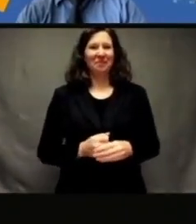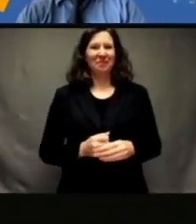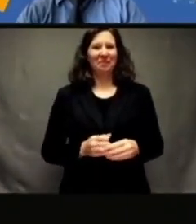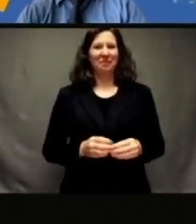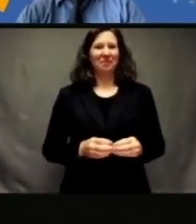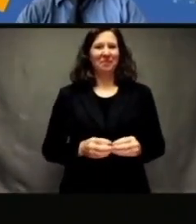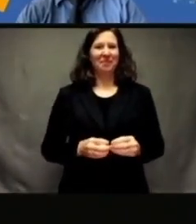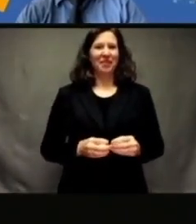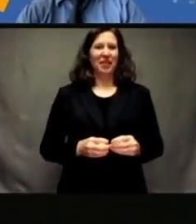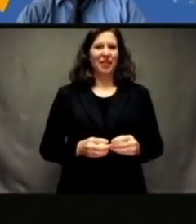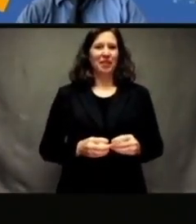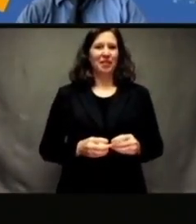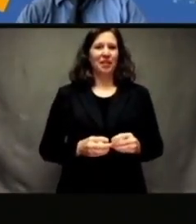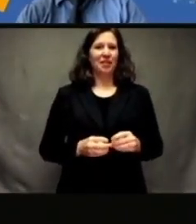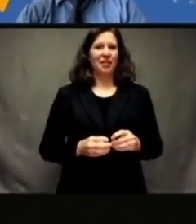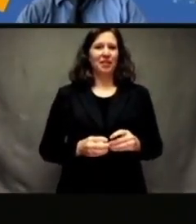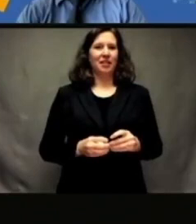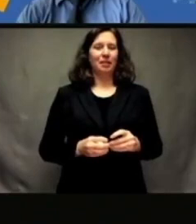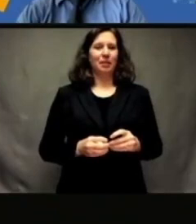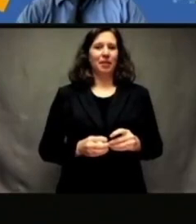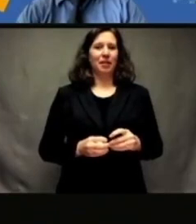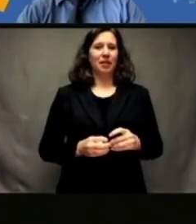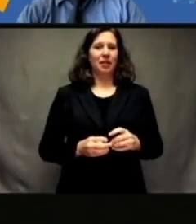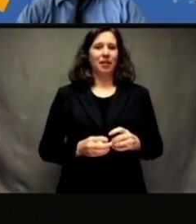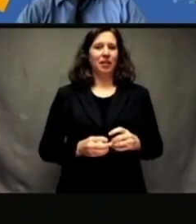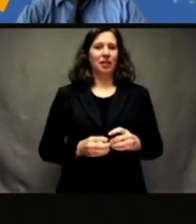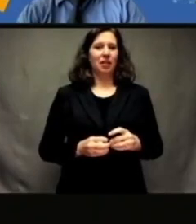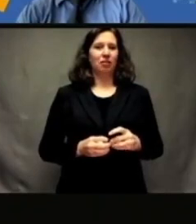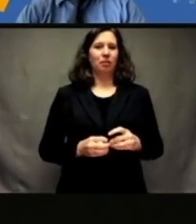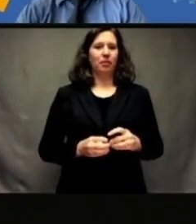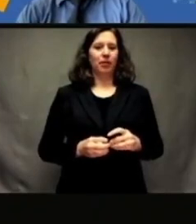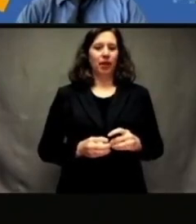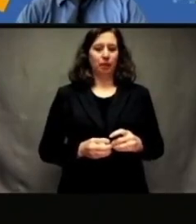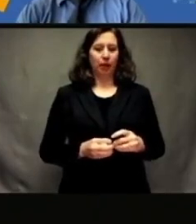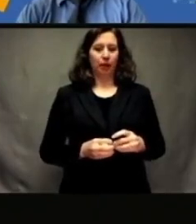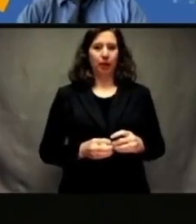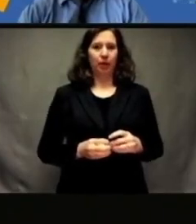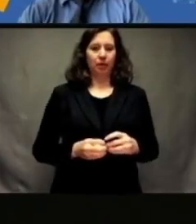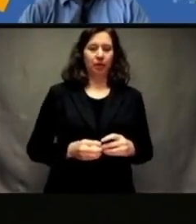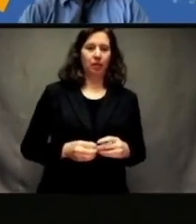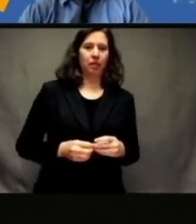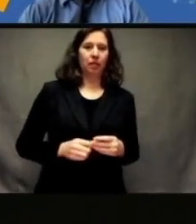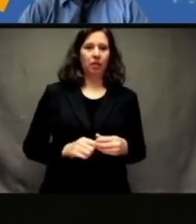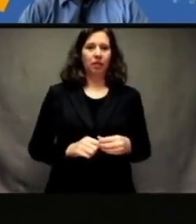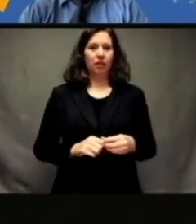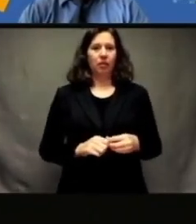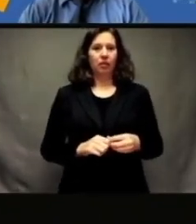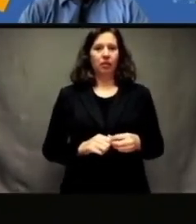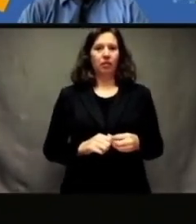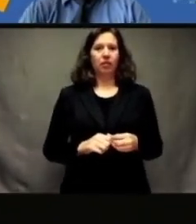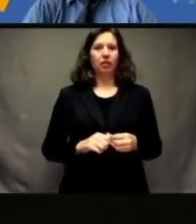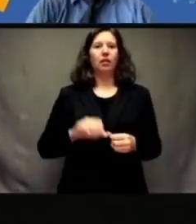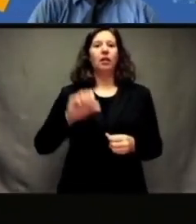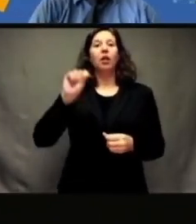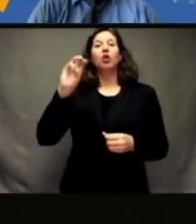because Scratch has already prepared a very good tutorial in this link,